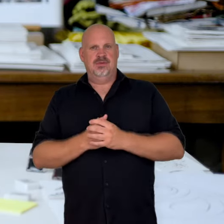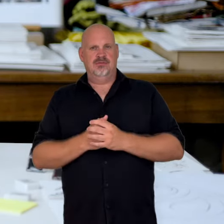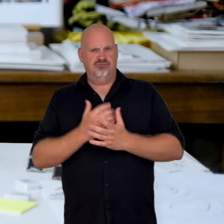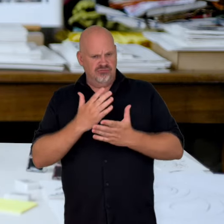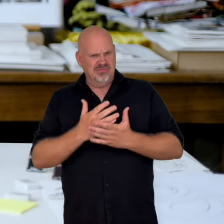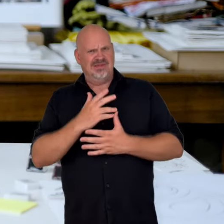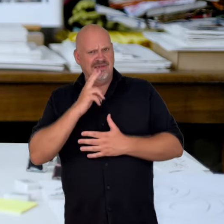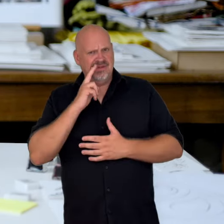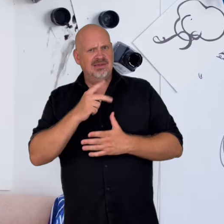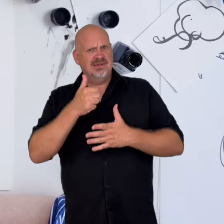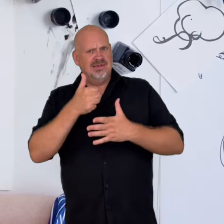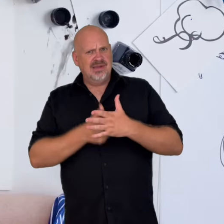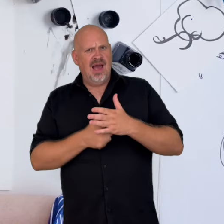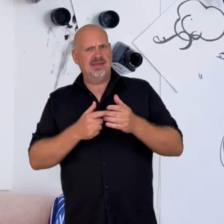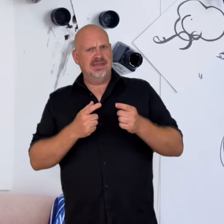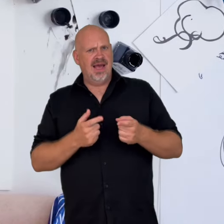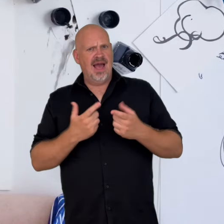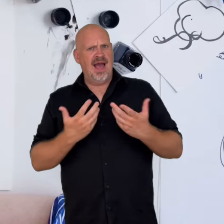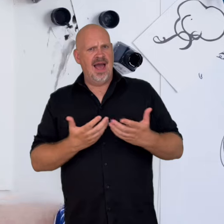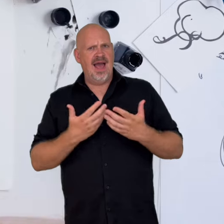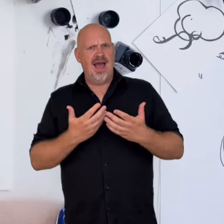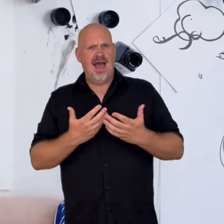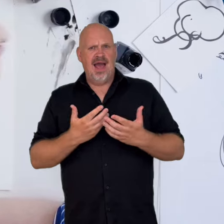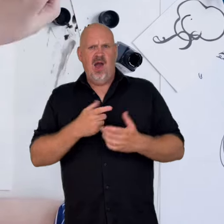experiment and to play and have